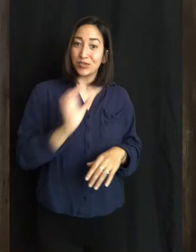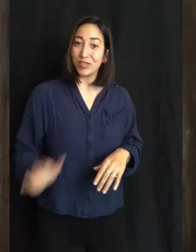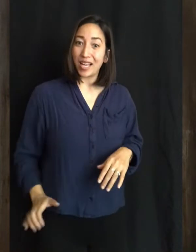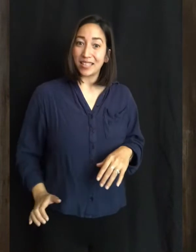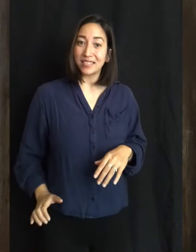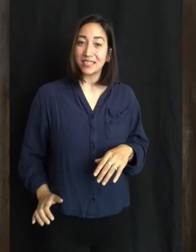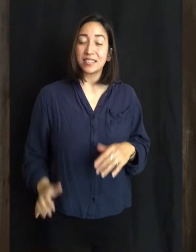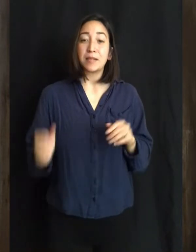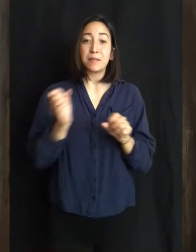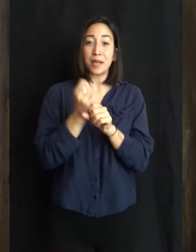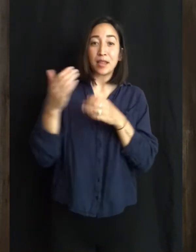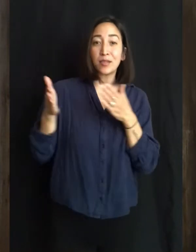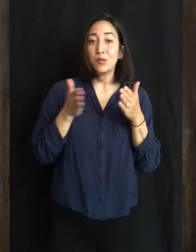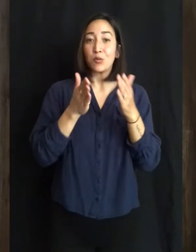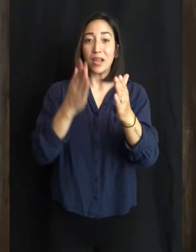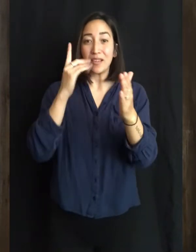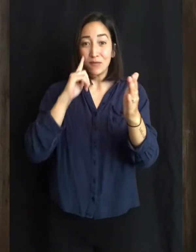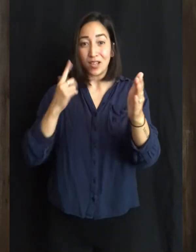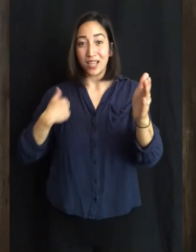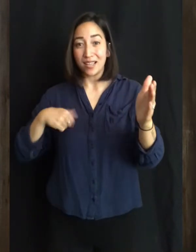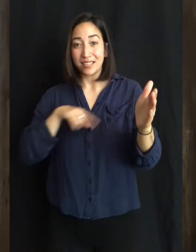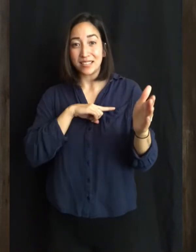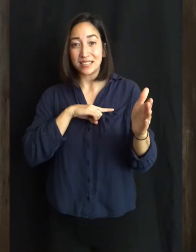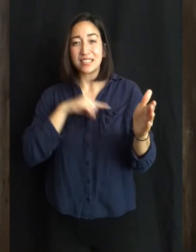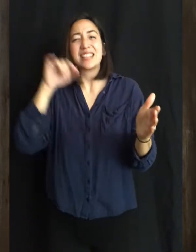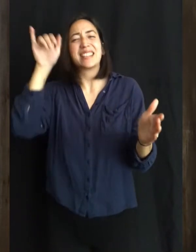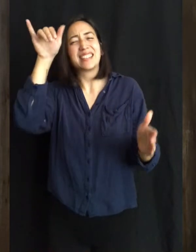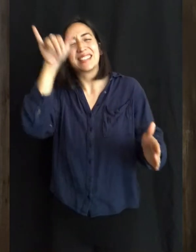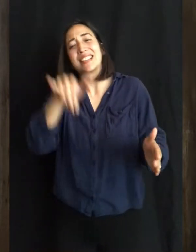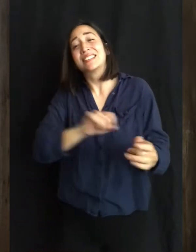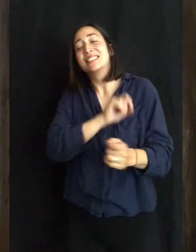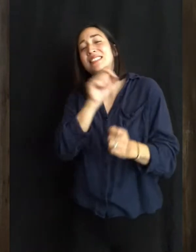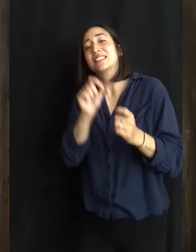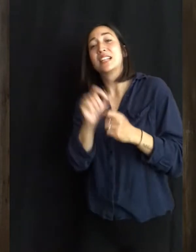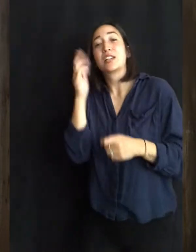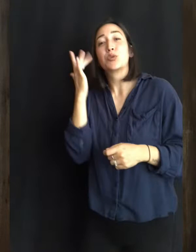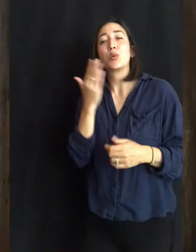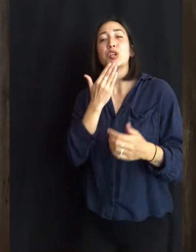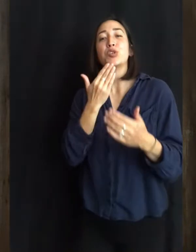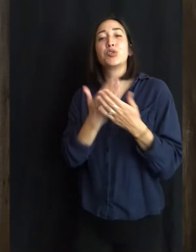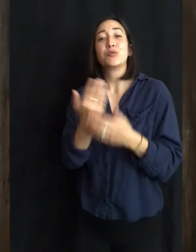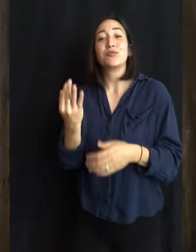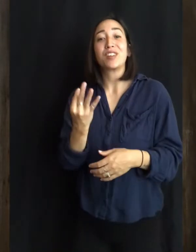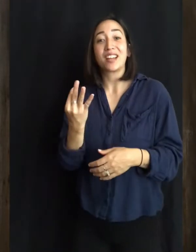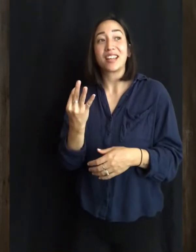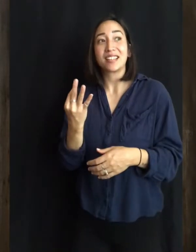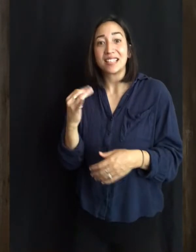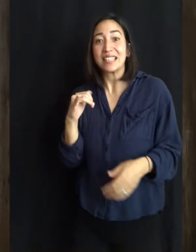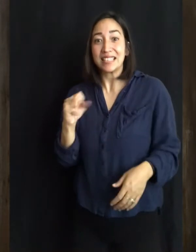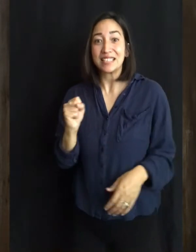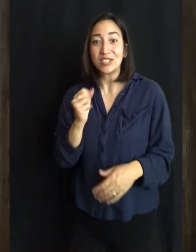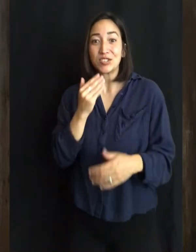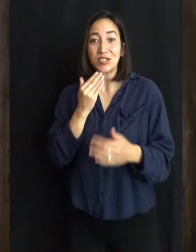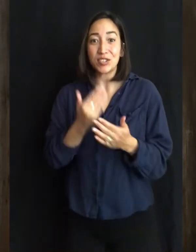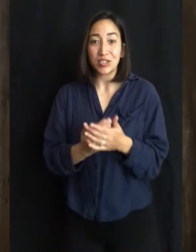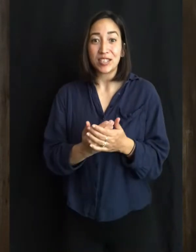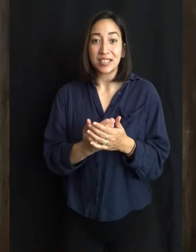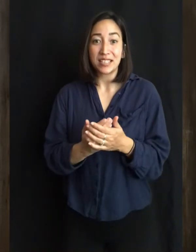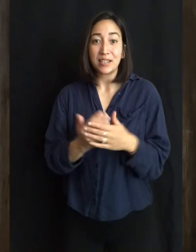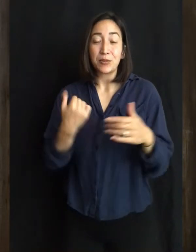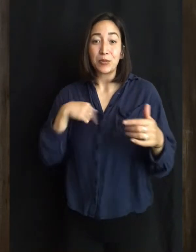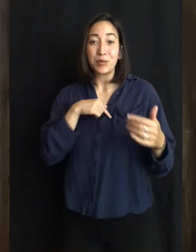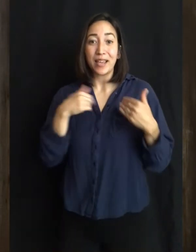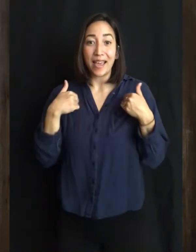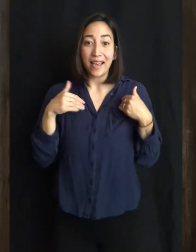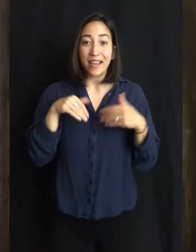way for us. That is why Good Friday is good, because we now